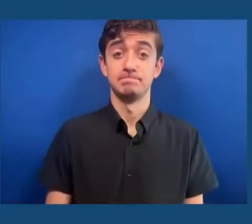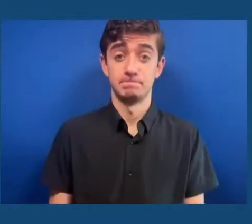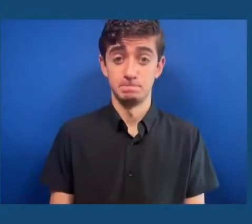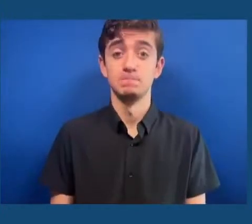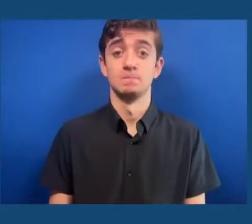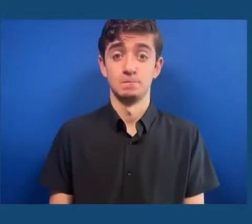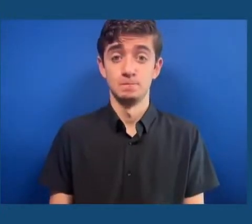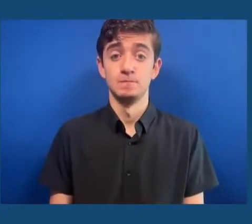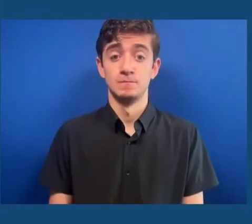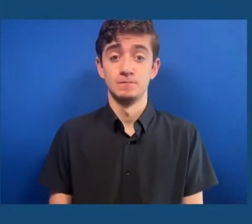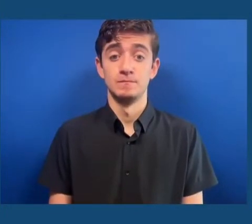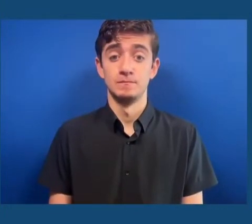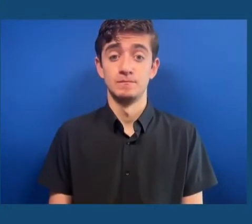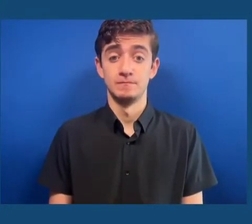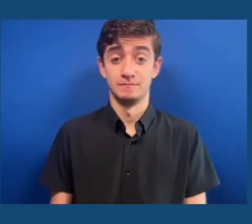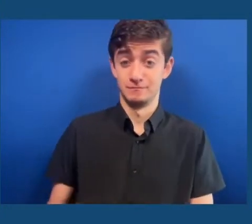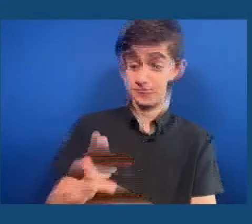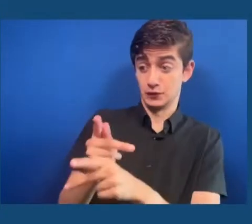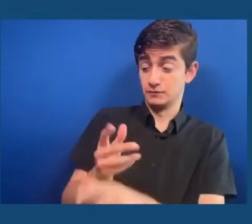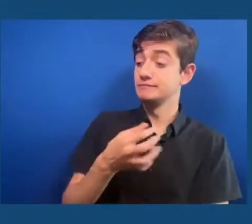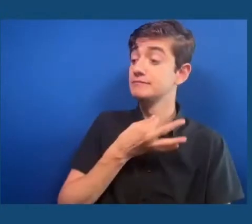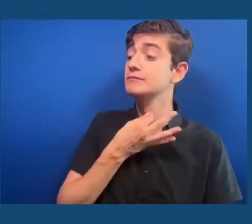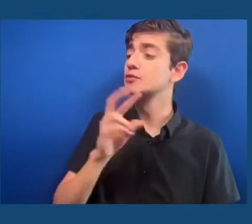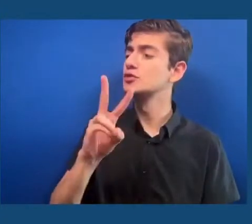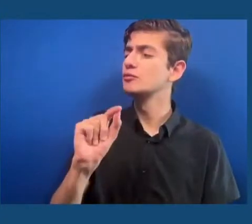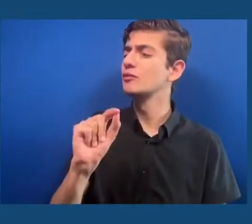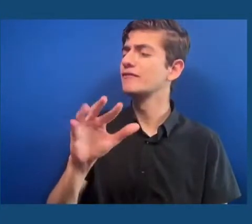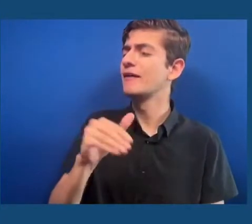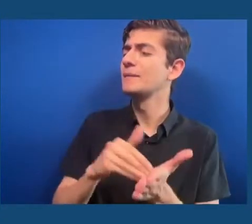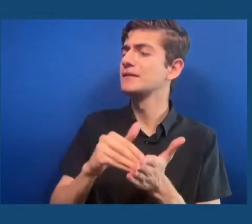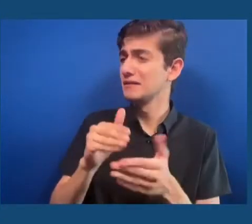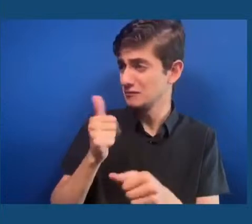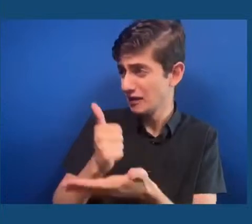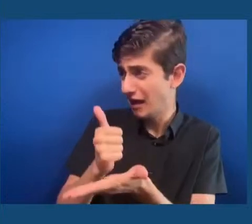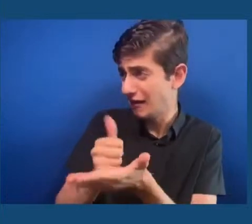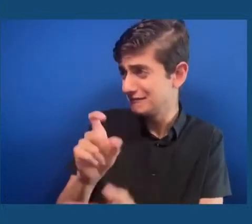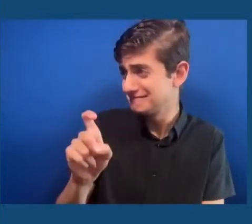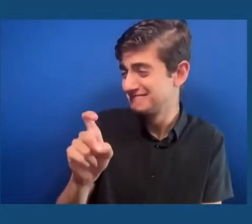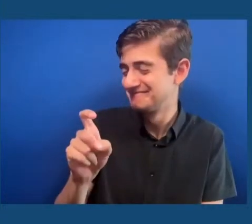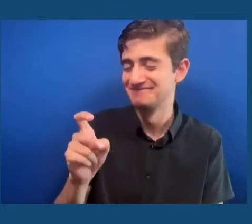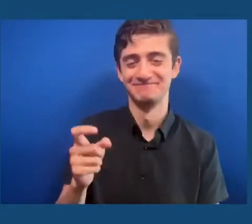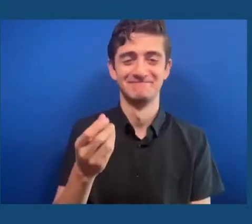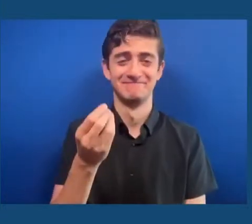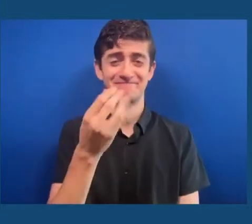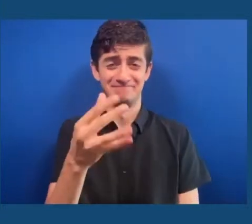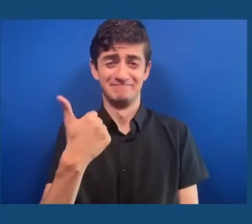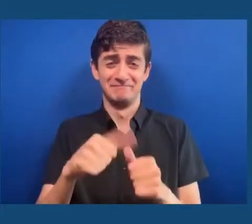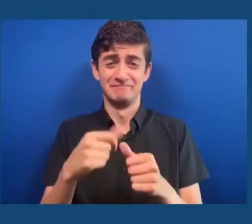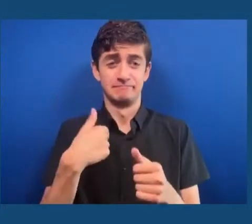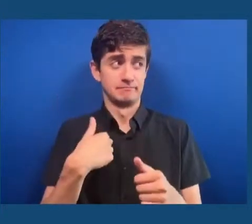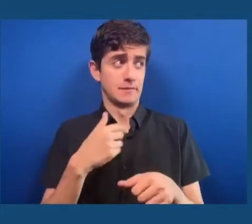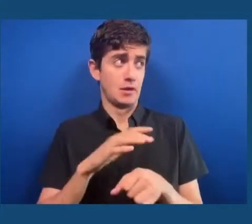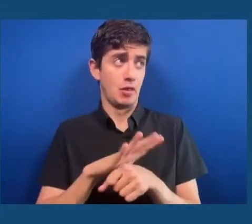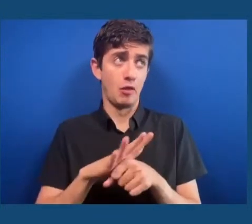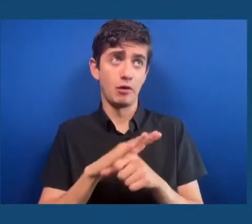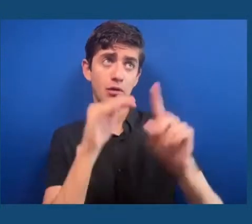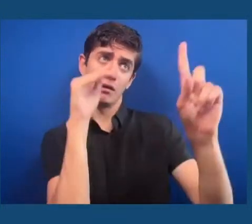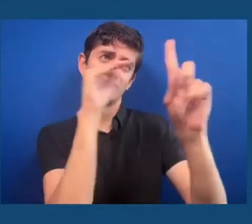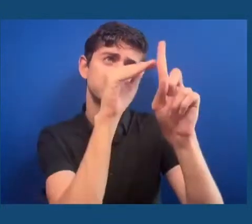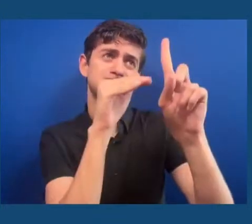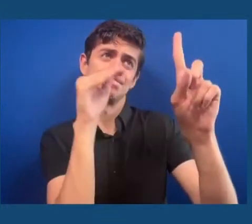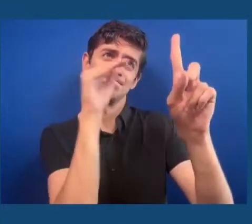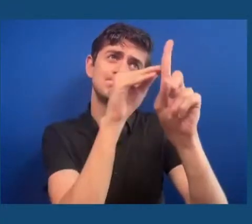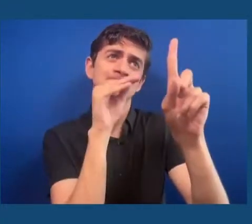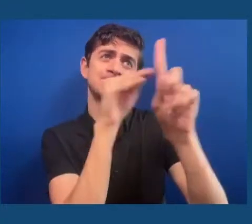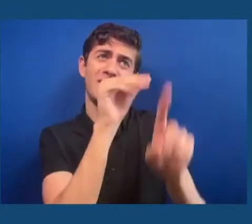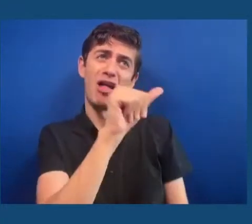Supervisor, will that help? All right, all right. I can't tell you how many times as a local official we were calling on Albany for help, and